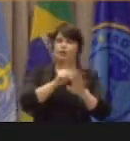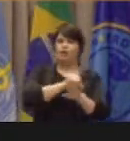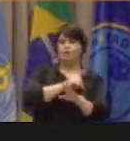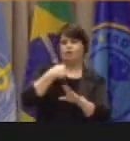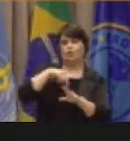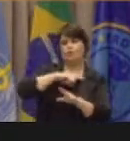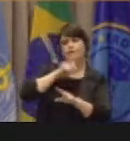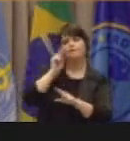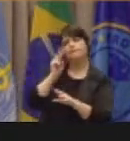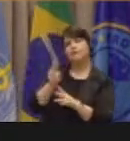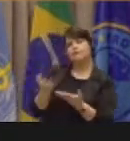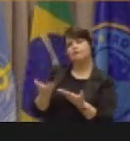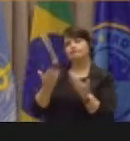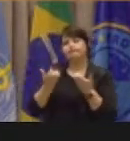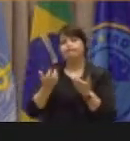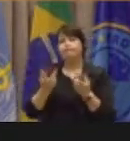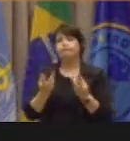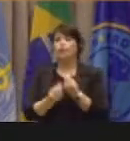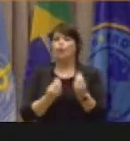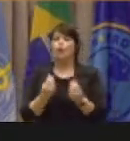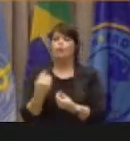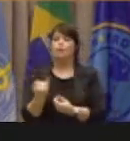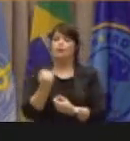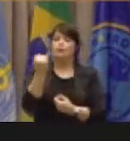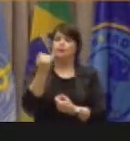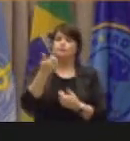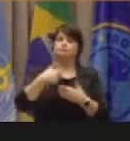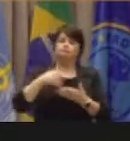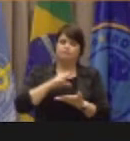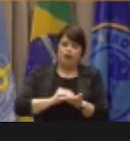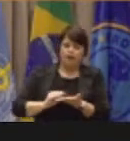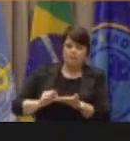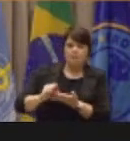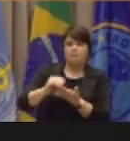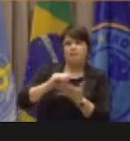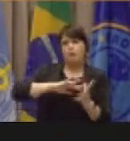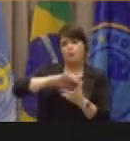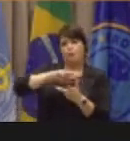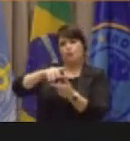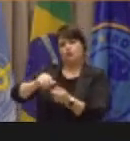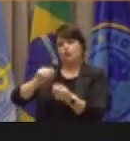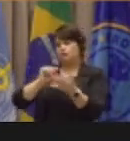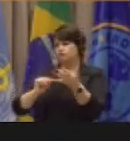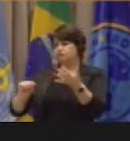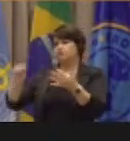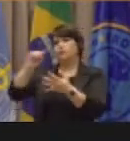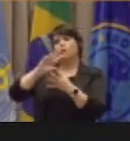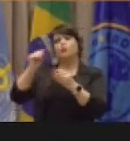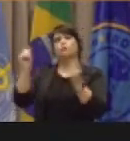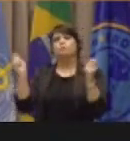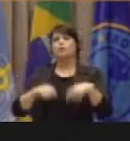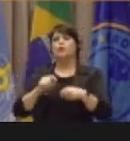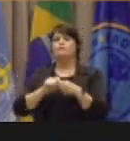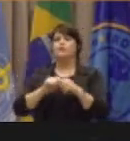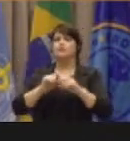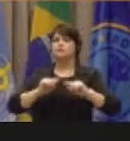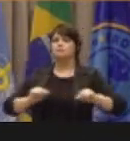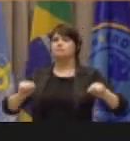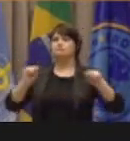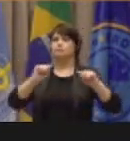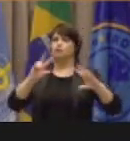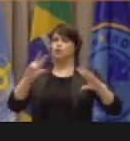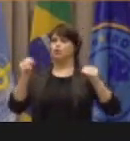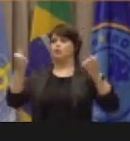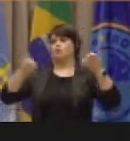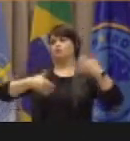more details, and we'll see how it's important to compile global data, and what